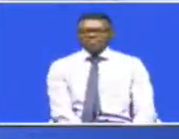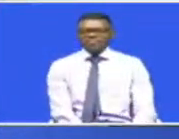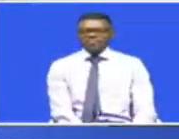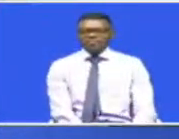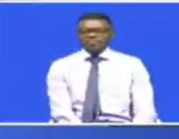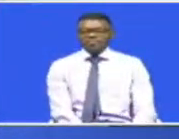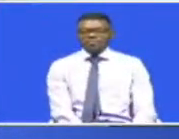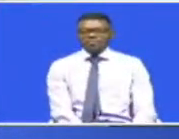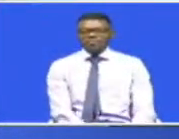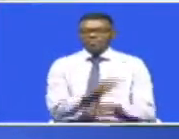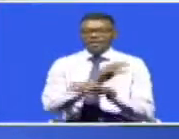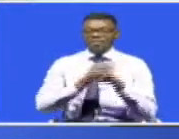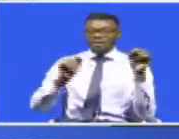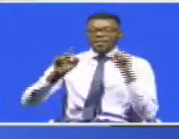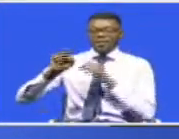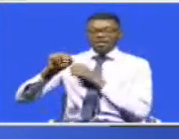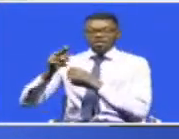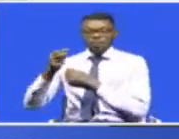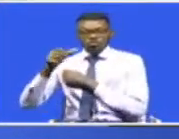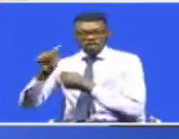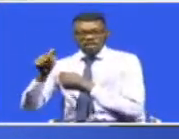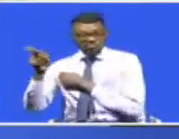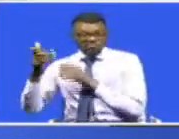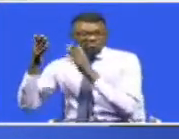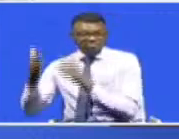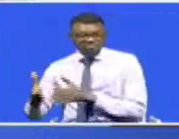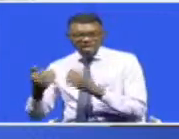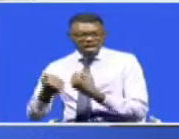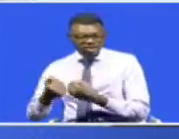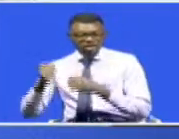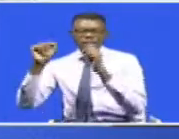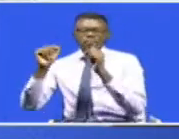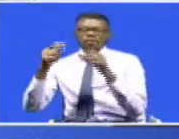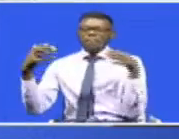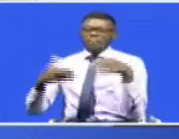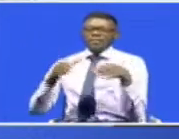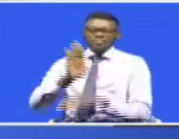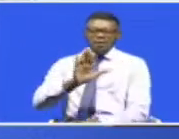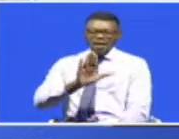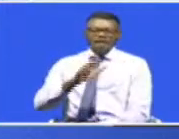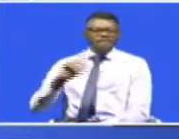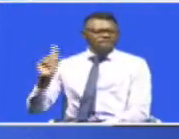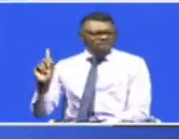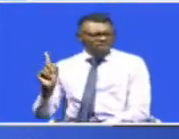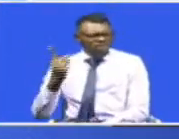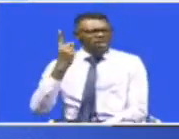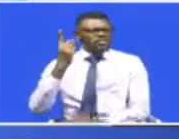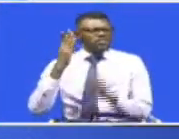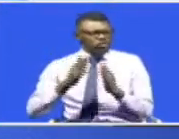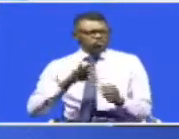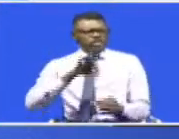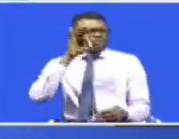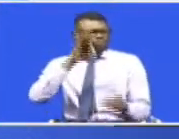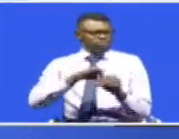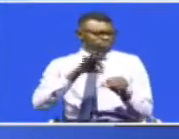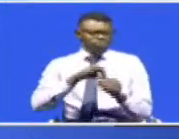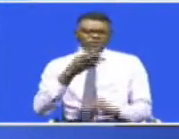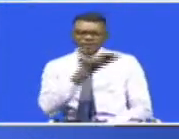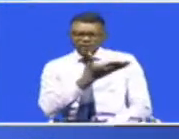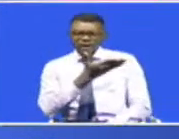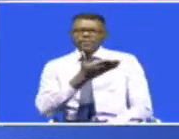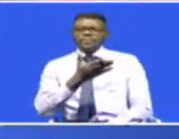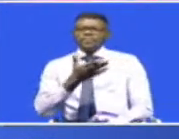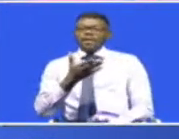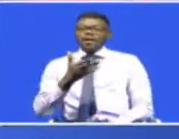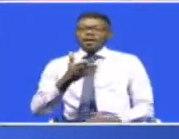President Musa Bihi Abdi, chairperson of the ruling party Kulmie, among the first to cast his vote at the Civil Servant